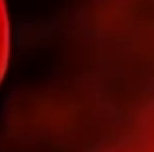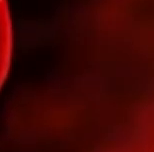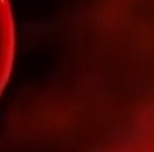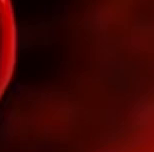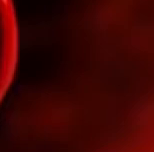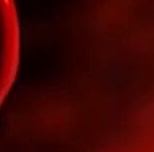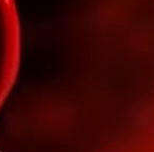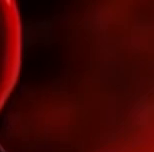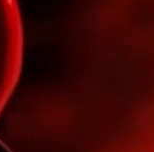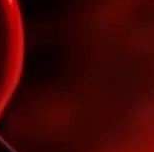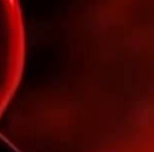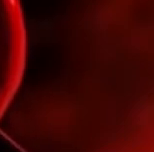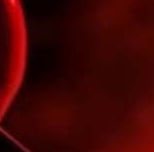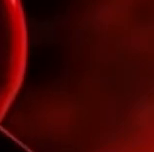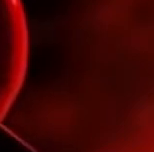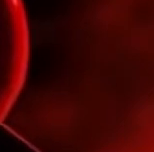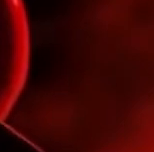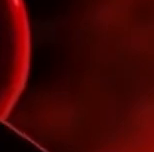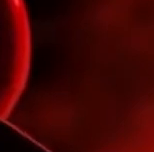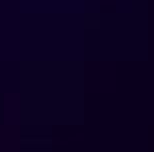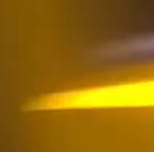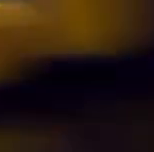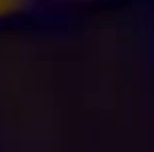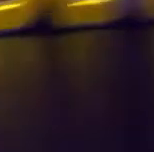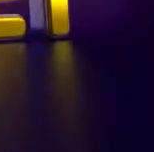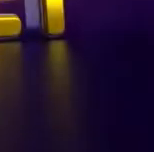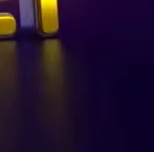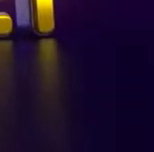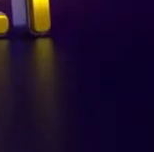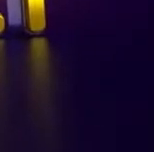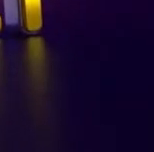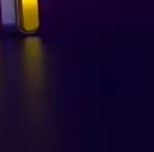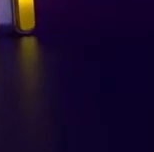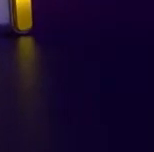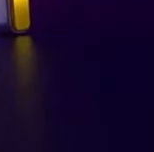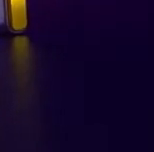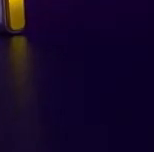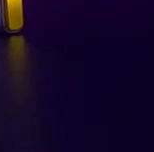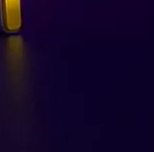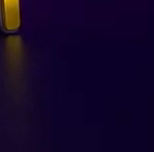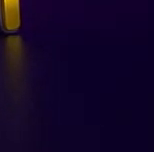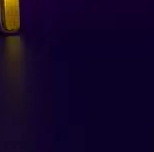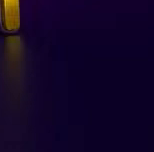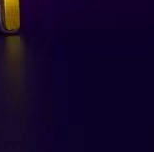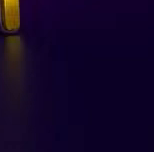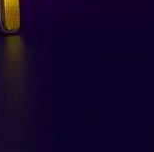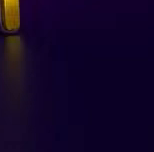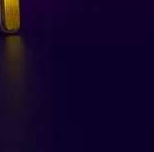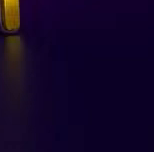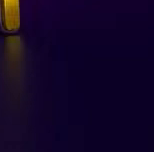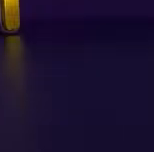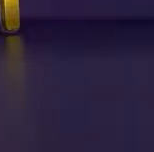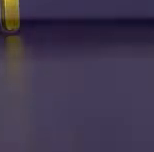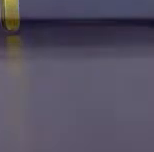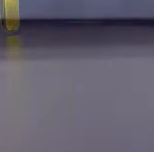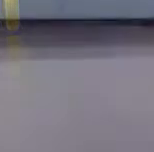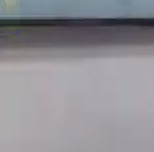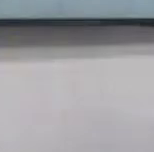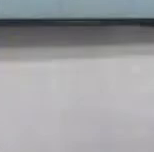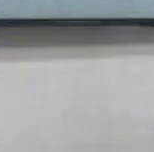the higher your wind. The sky is the limit. Mozart Bait.